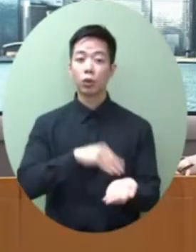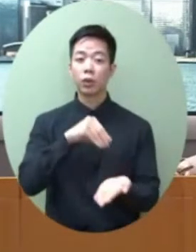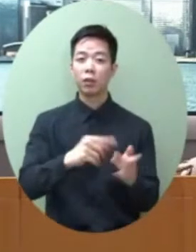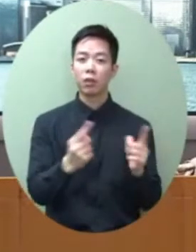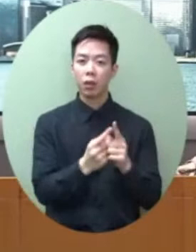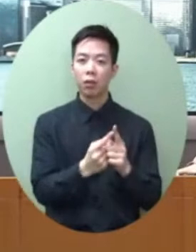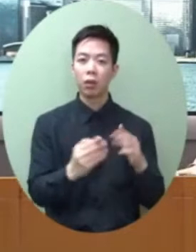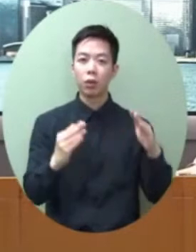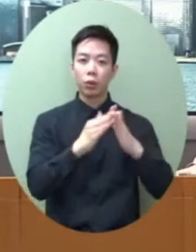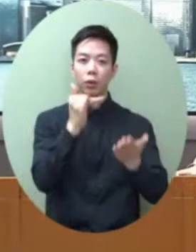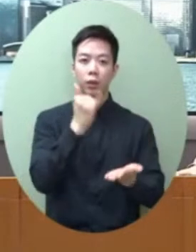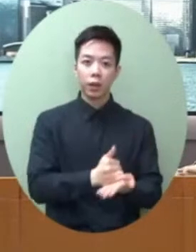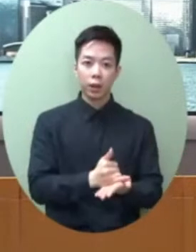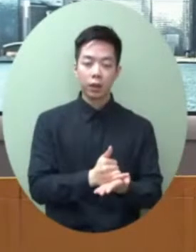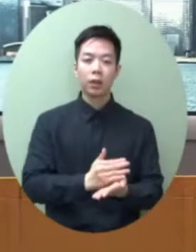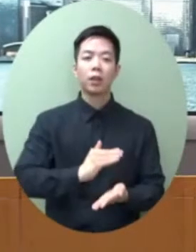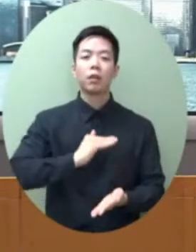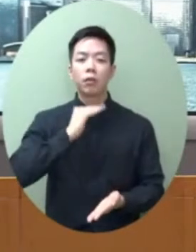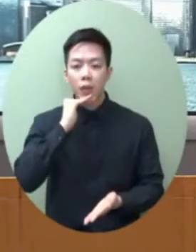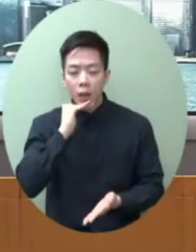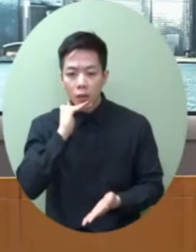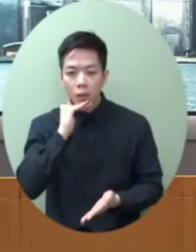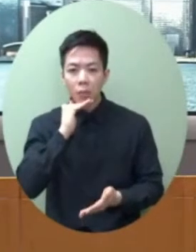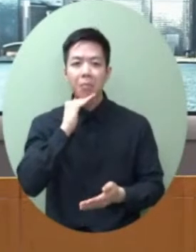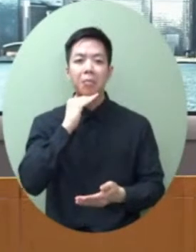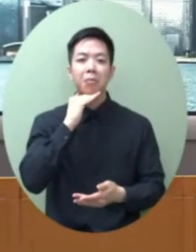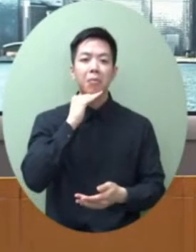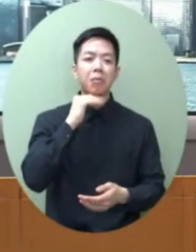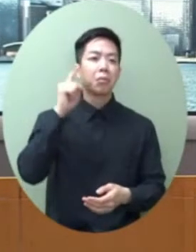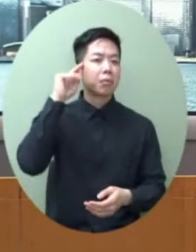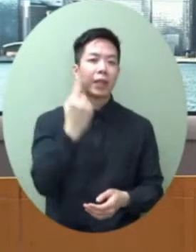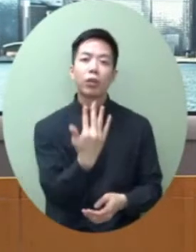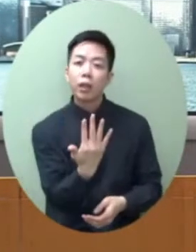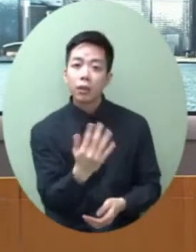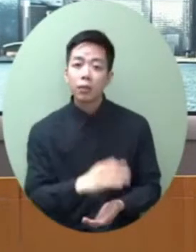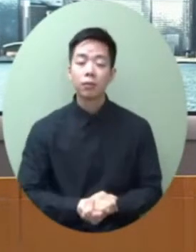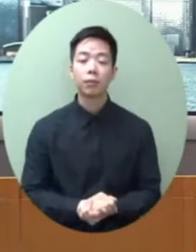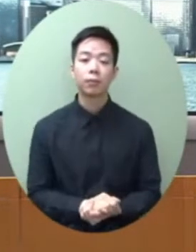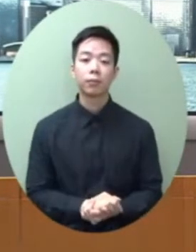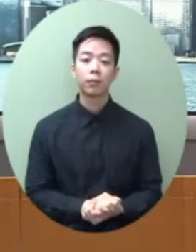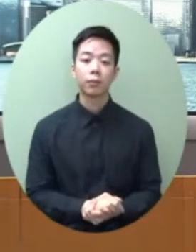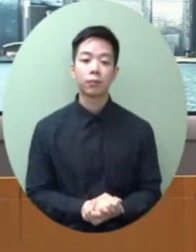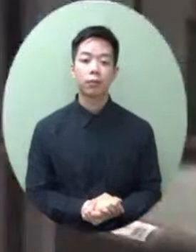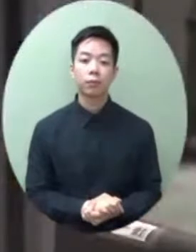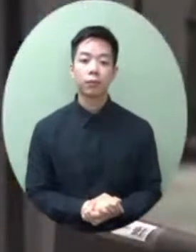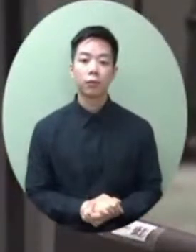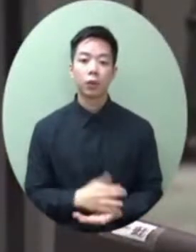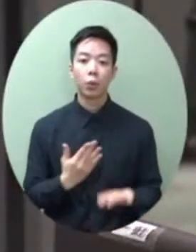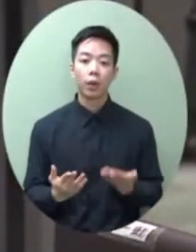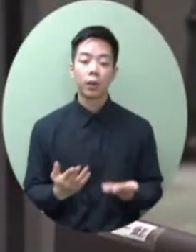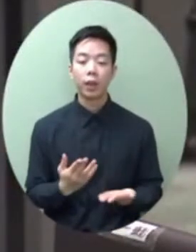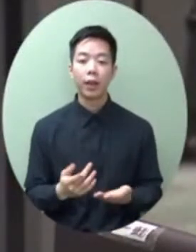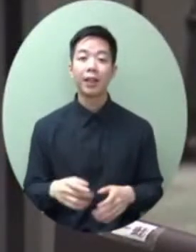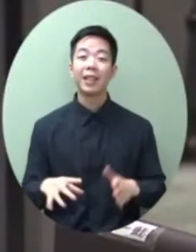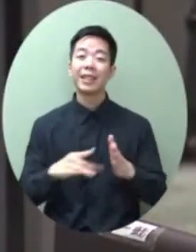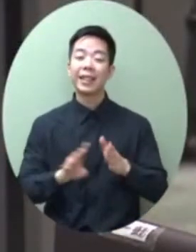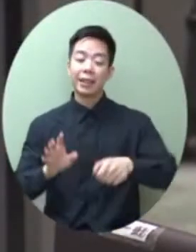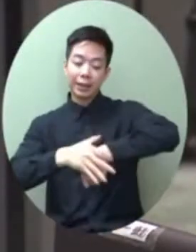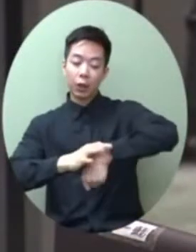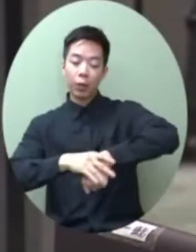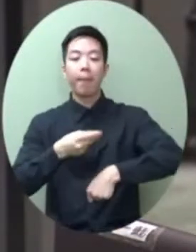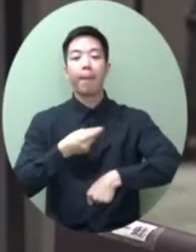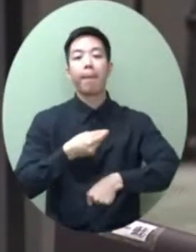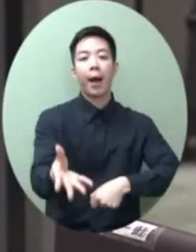your estimate of the length of wait of patients before being admitted to hospitals? And would you handing